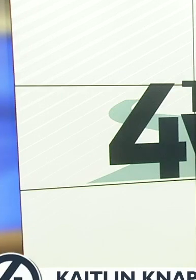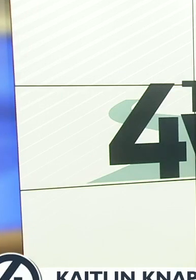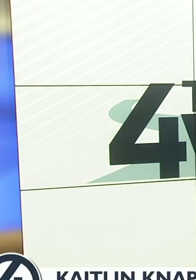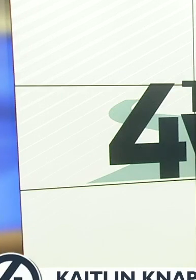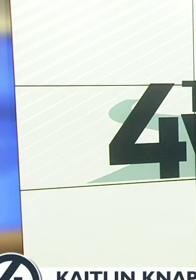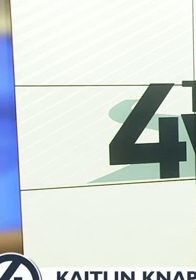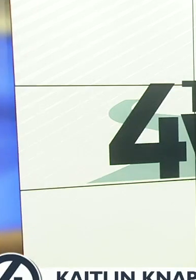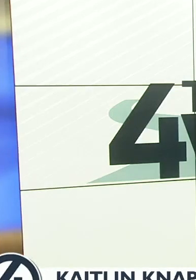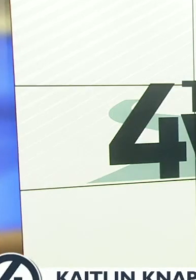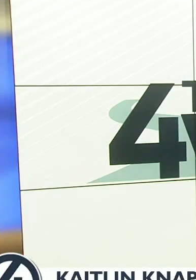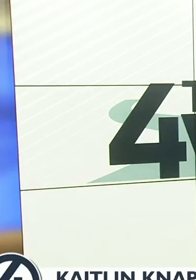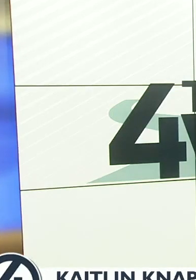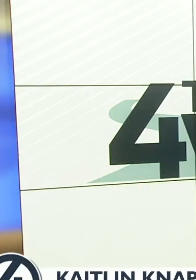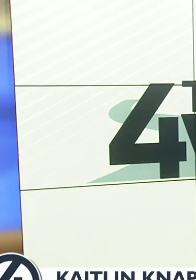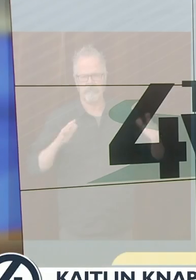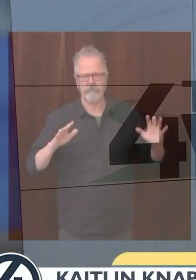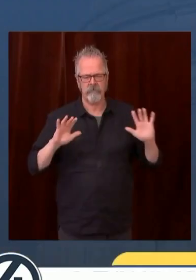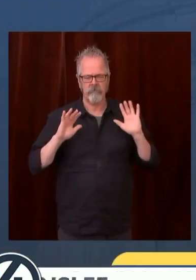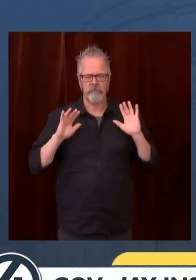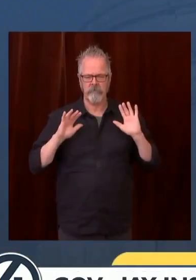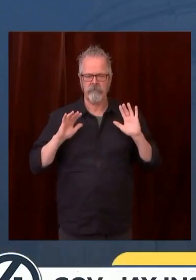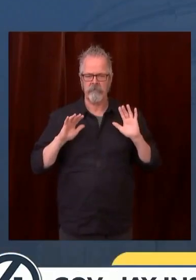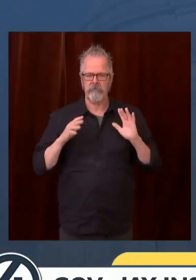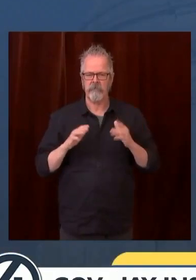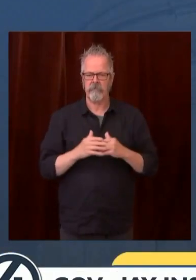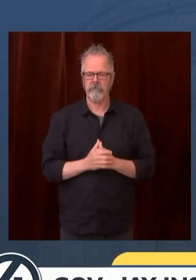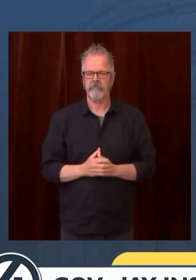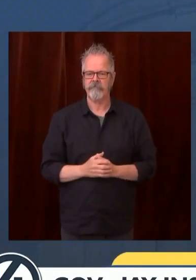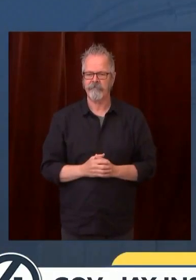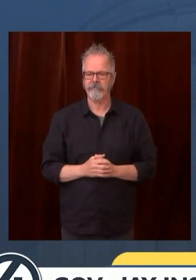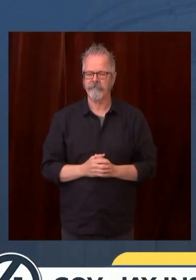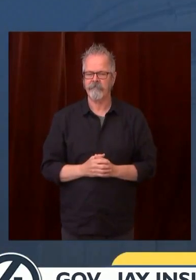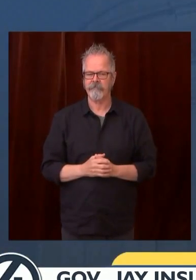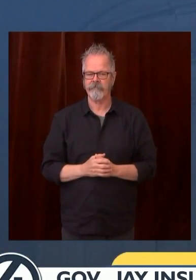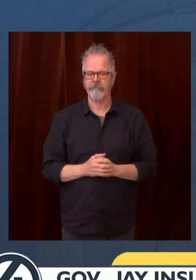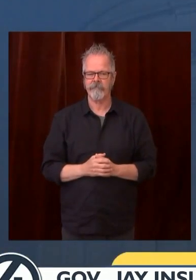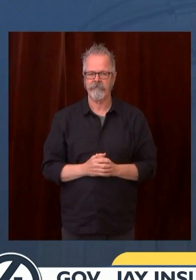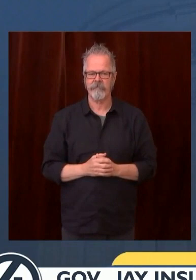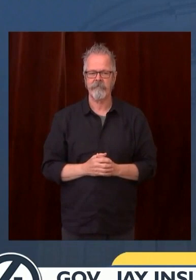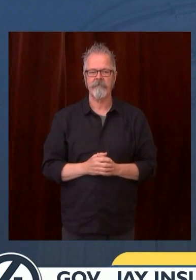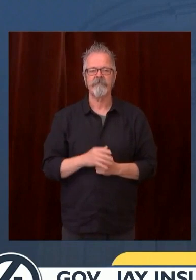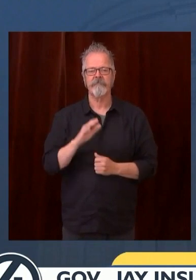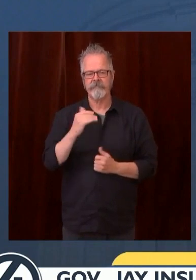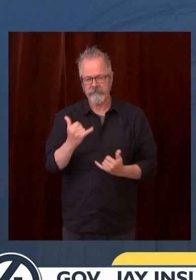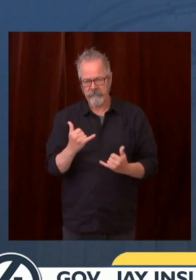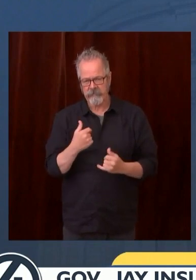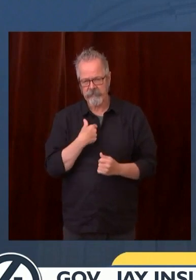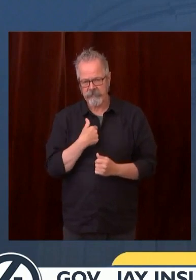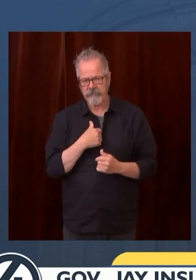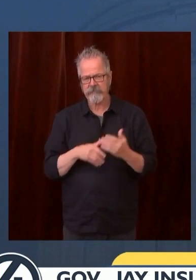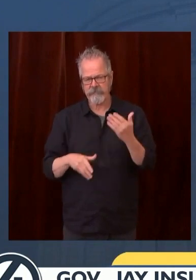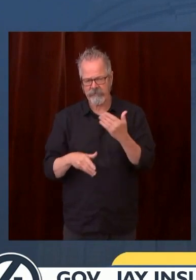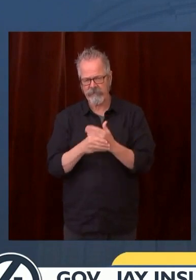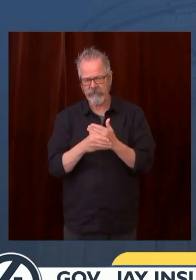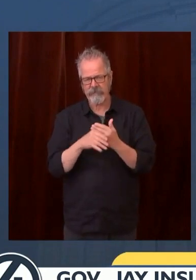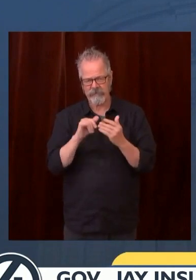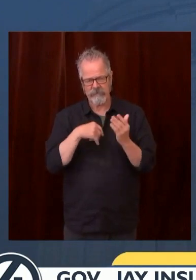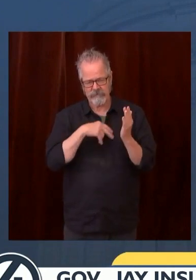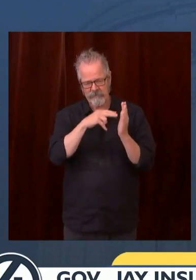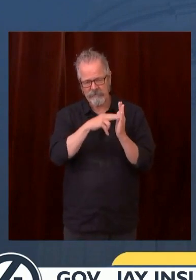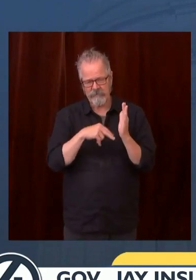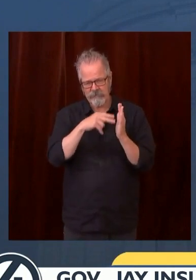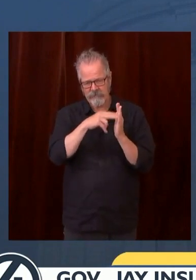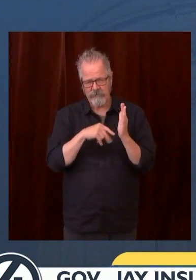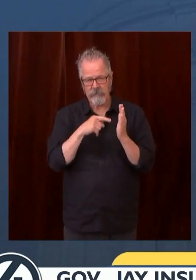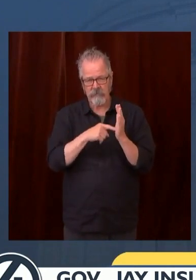late you can have a drink at the bar. These prohibitions are a part of our approach, but they only supplement